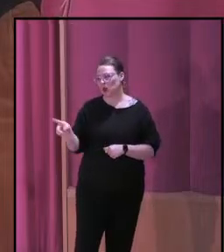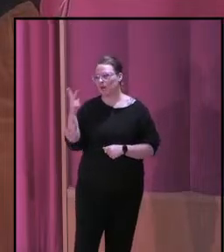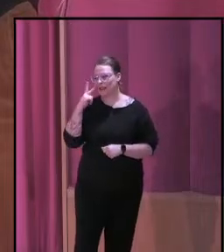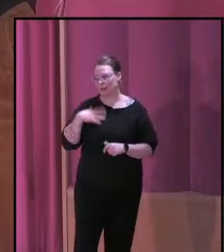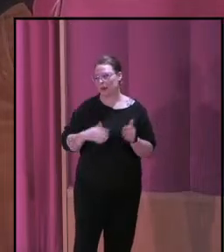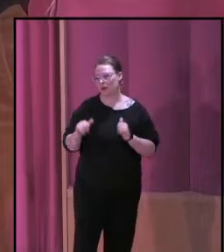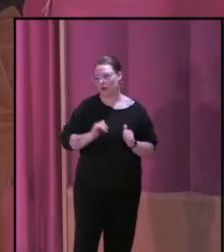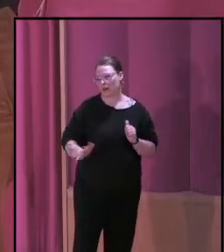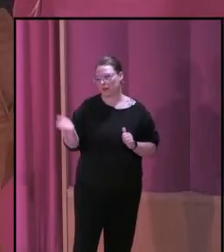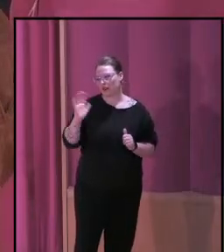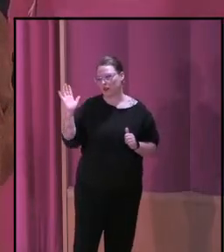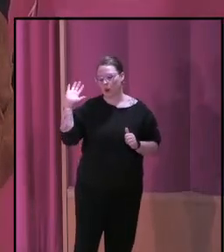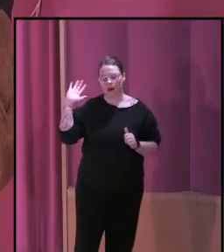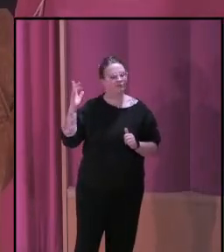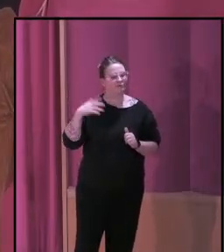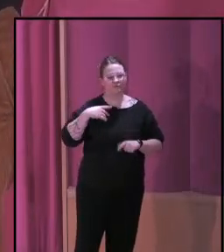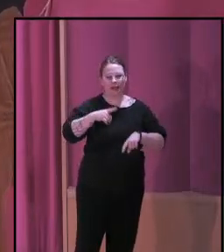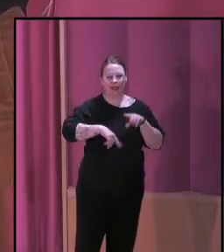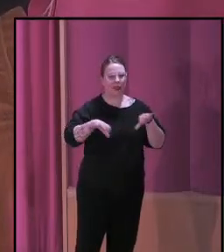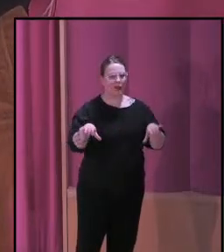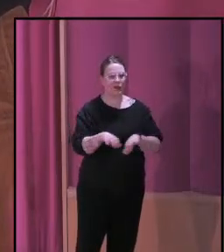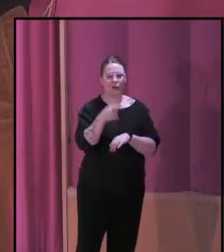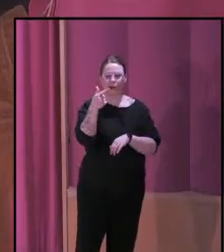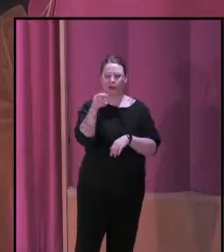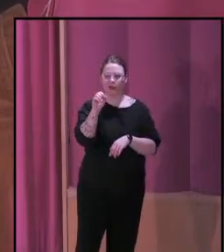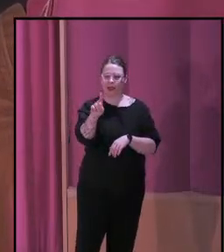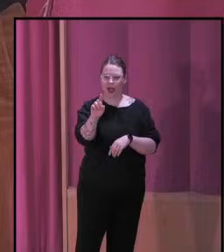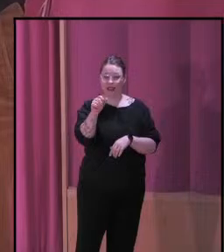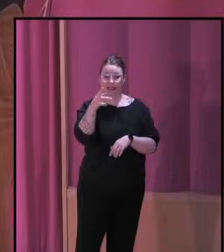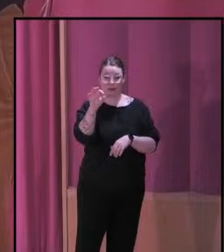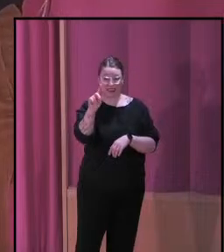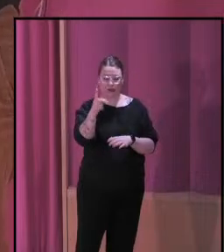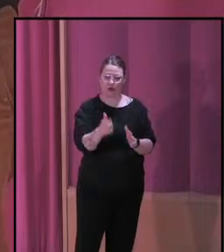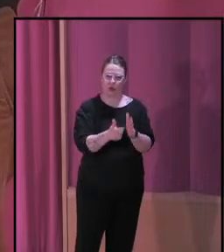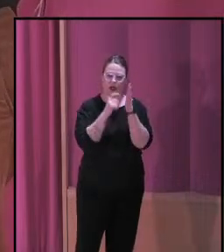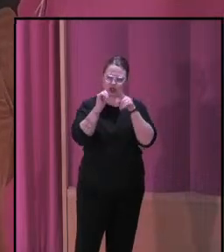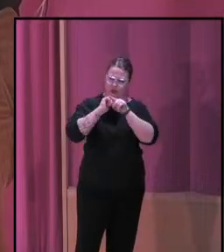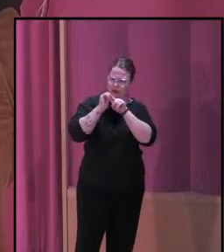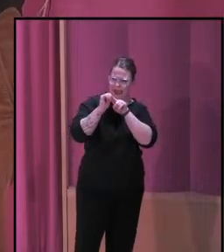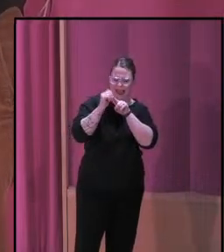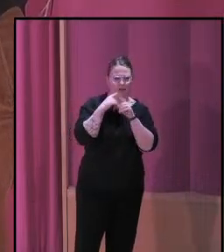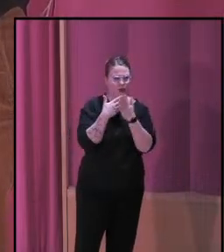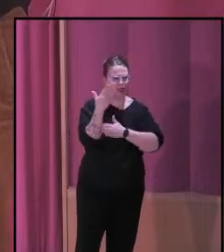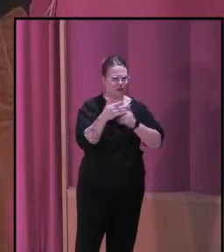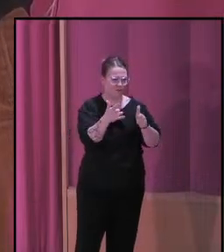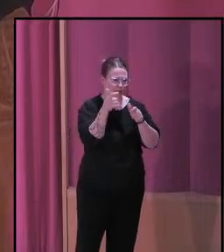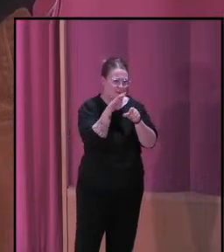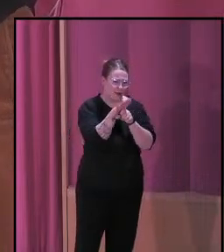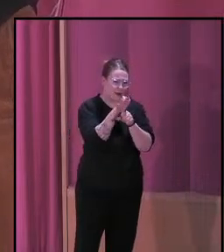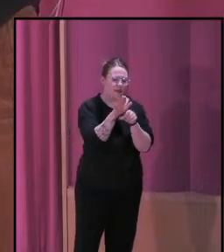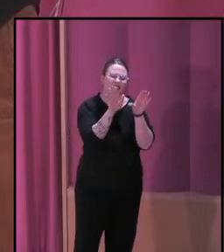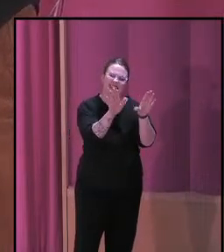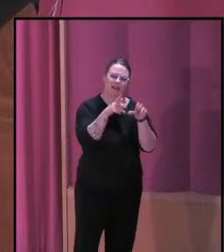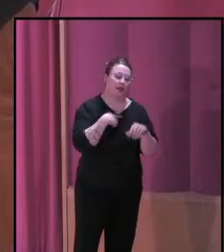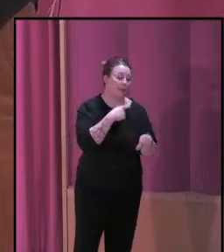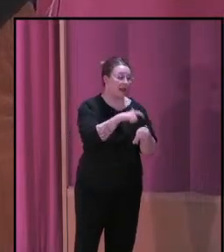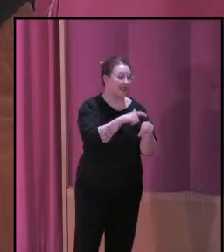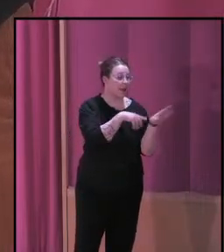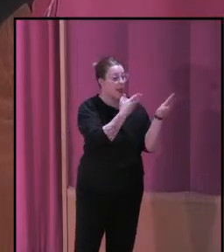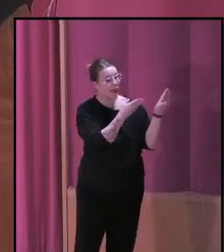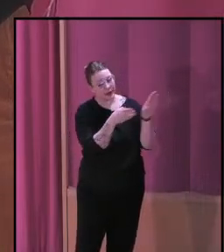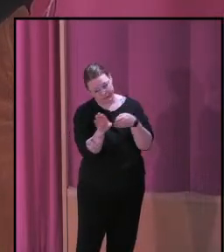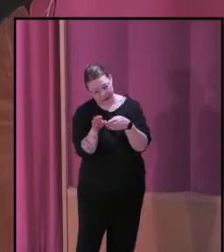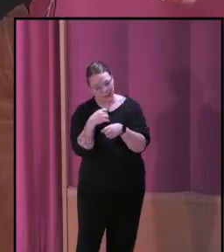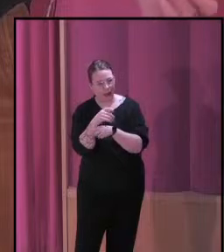I cannot do the trick Godspeed because it requires years of training to get your hand speed fast enough. And instead, I focus my time on making the